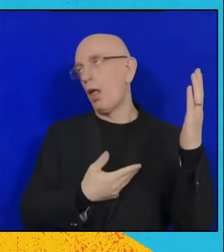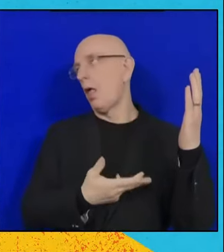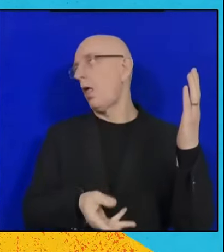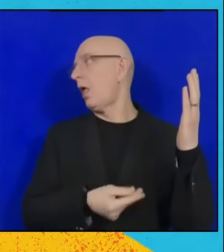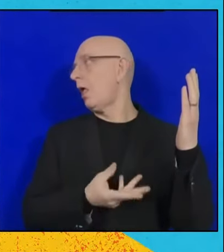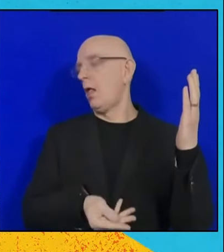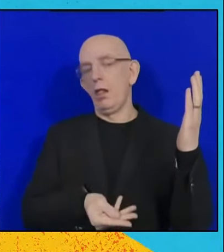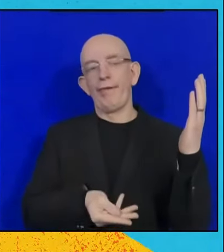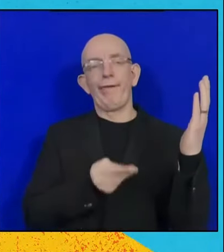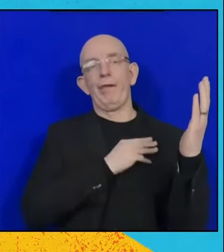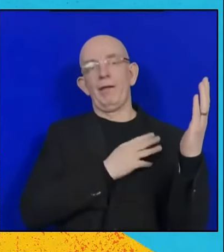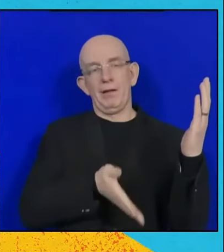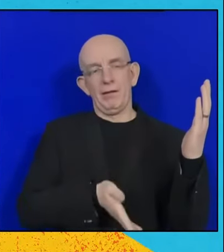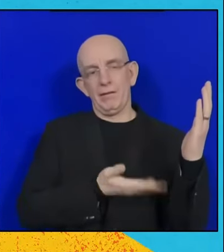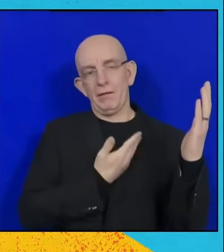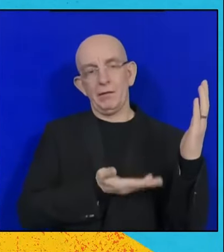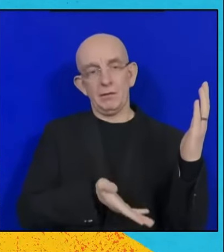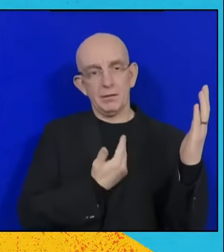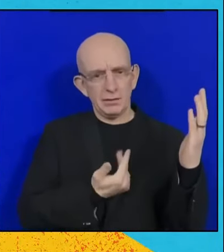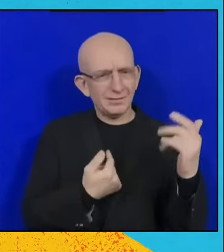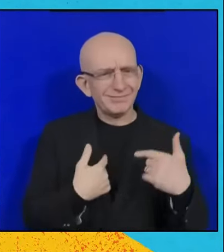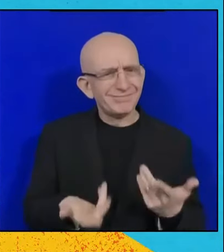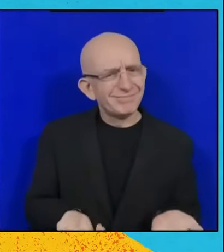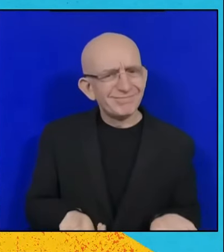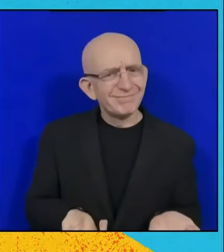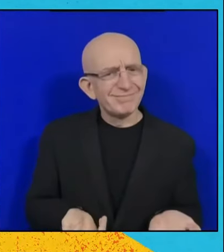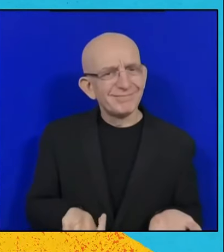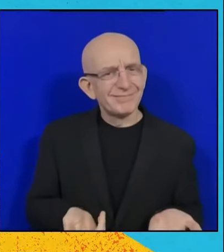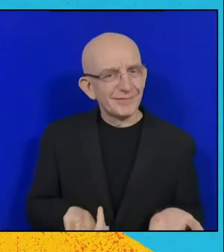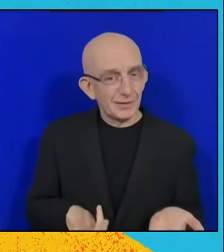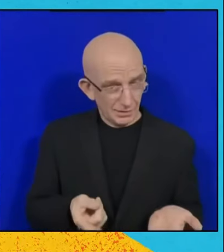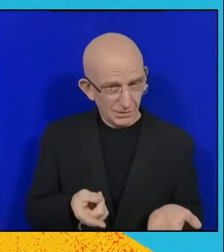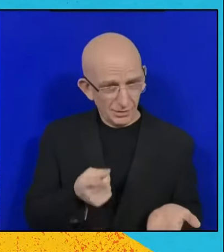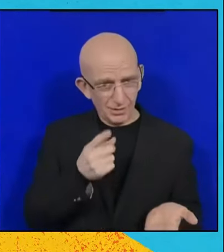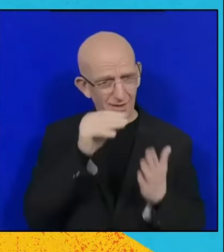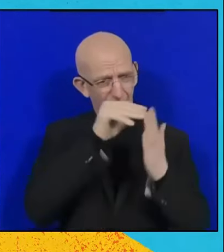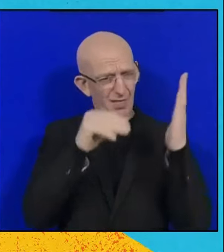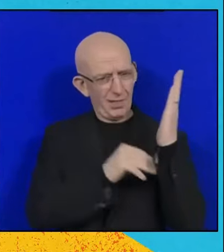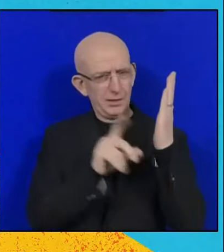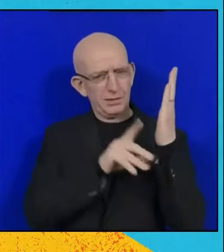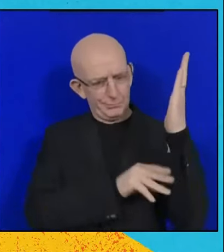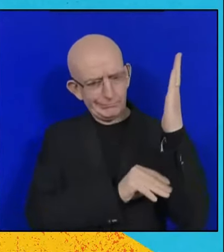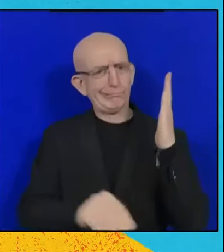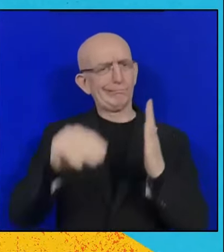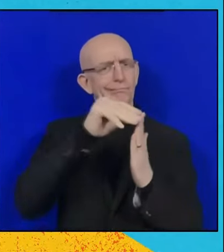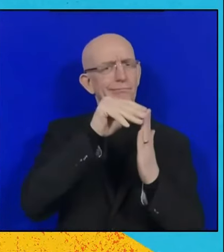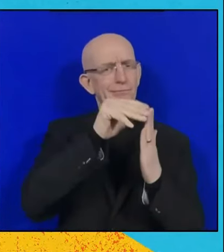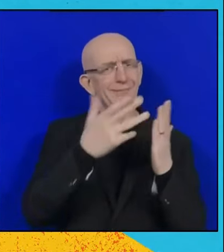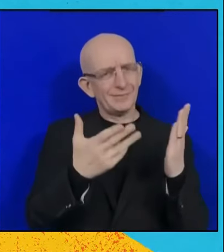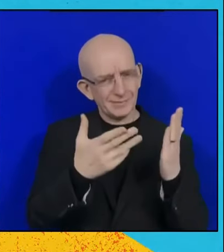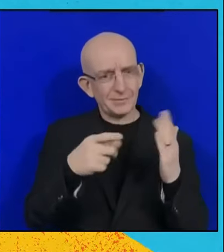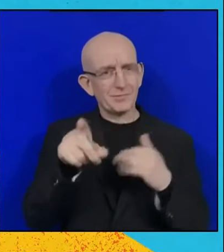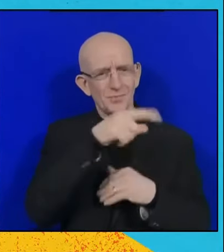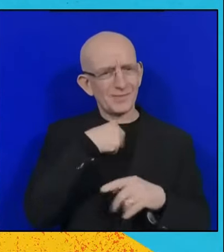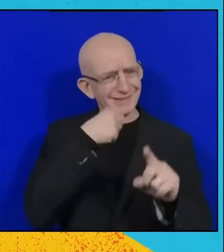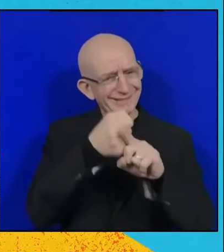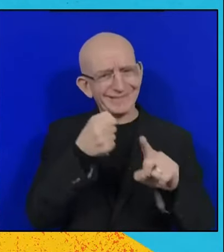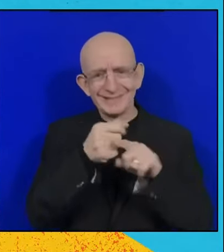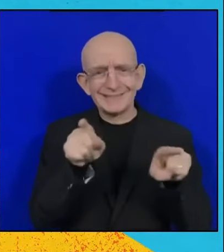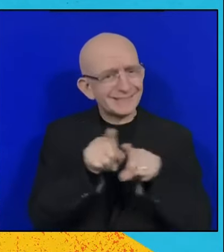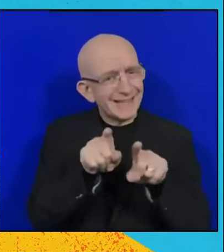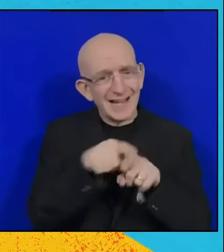as long as I can remember. I believe it's a common will among policymakers, because if there wasn't, this forum wouldn't exist. Right. So